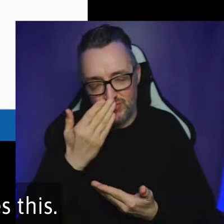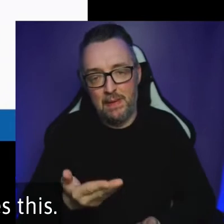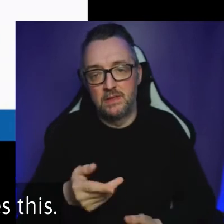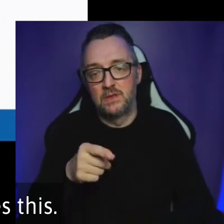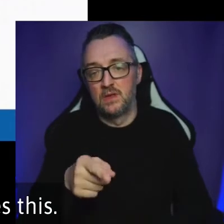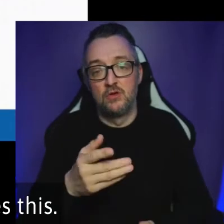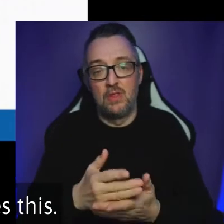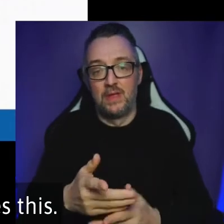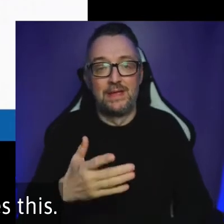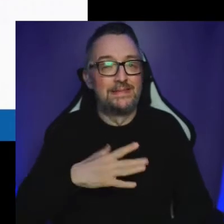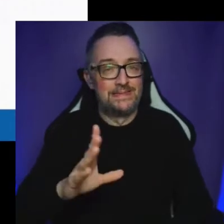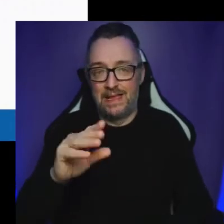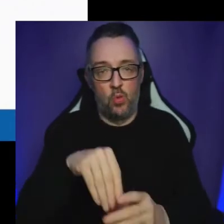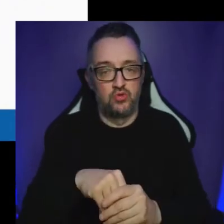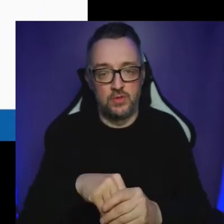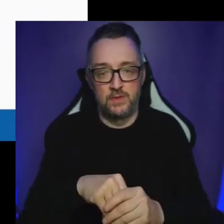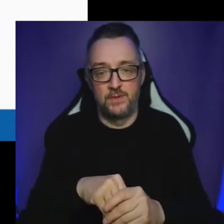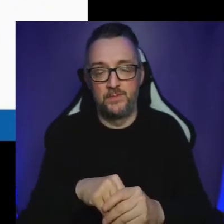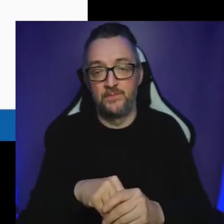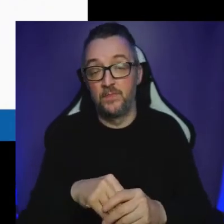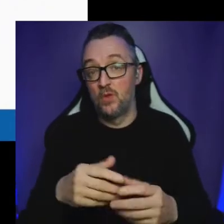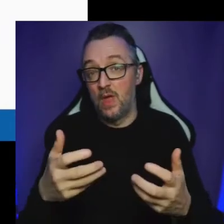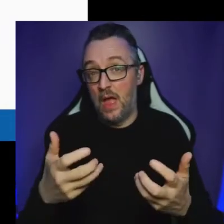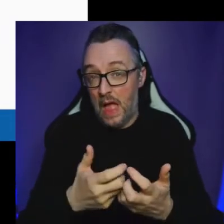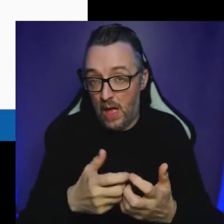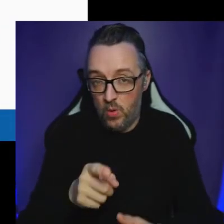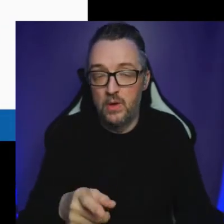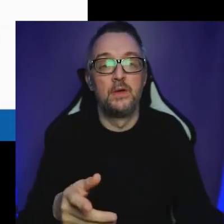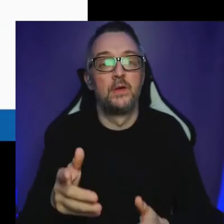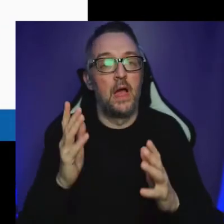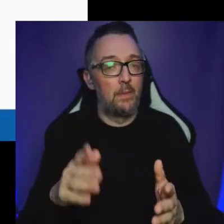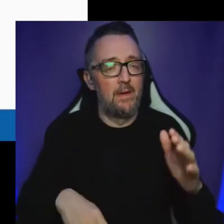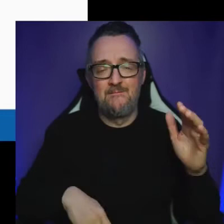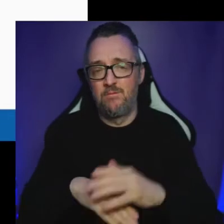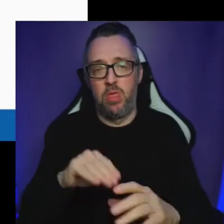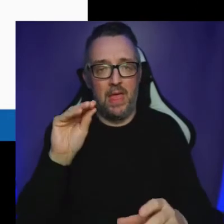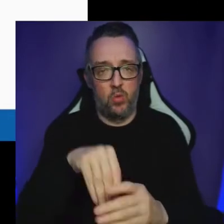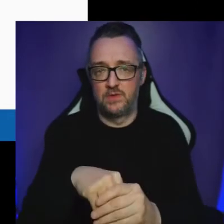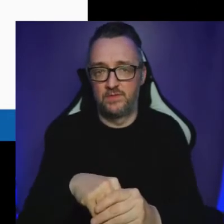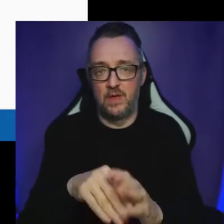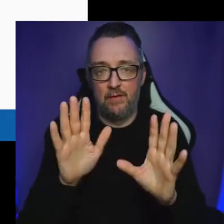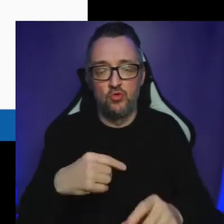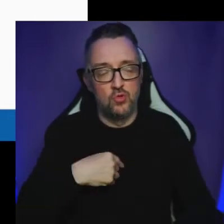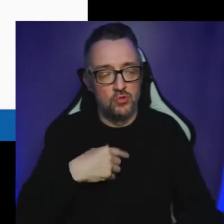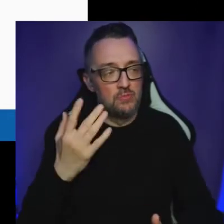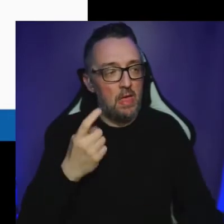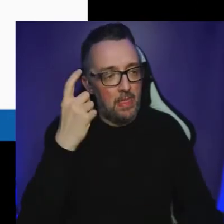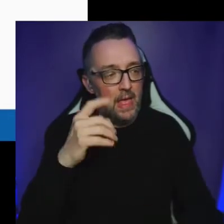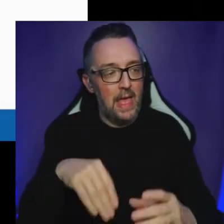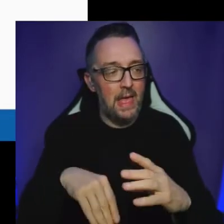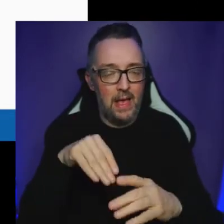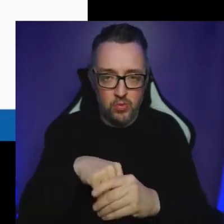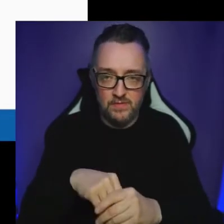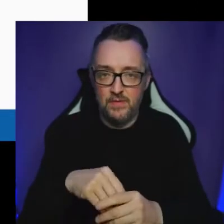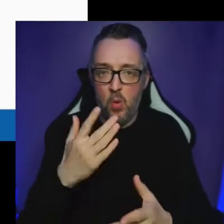of enshrines this. In order to do that, you have to be inclusive. You have to be thinking inclusively, and you have to be working